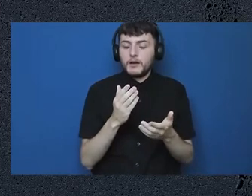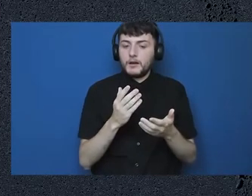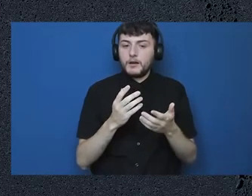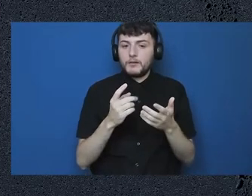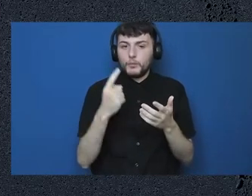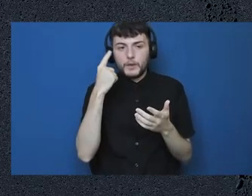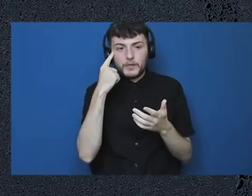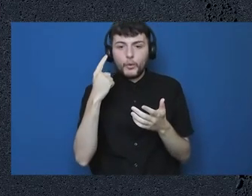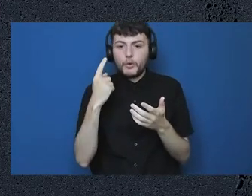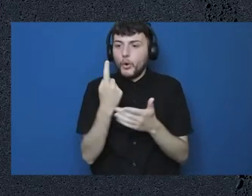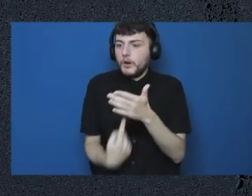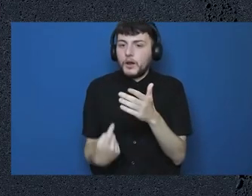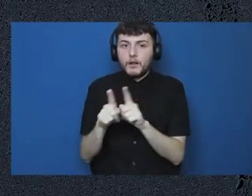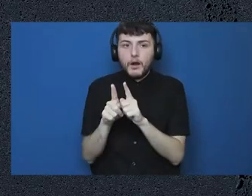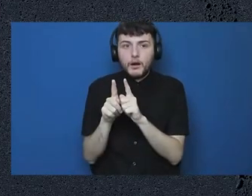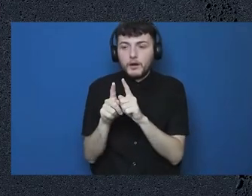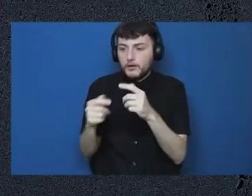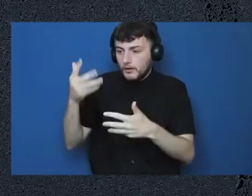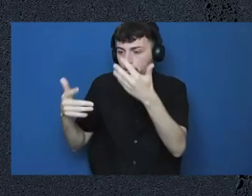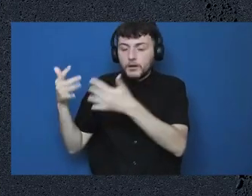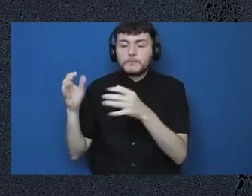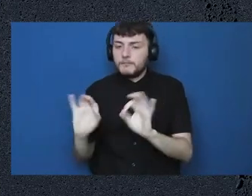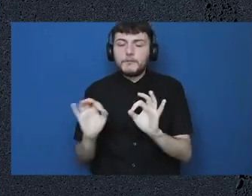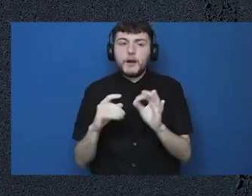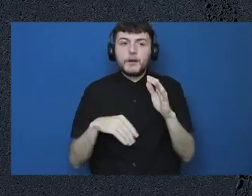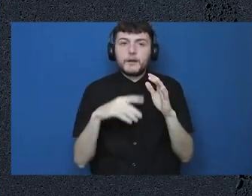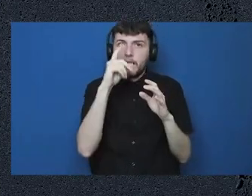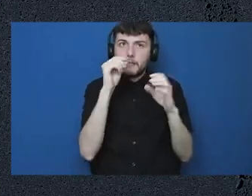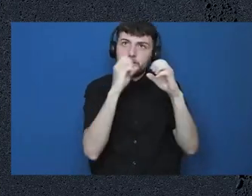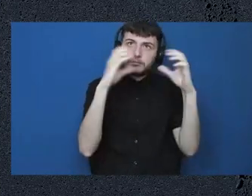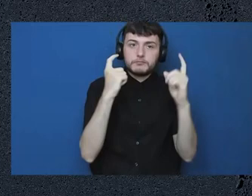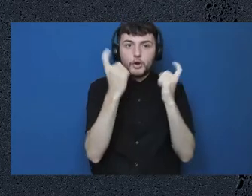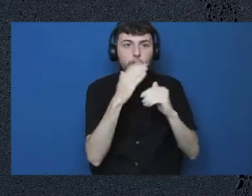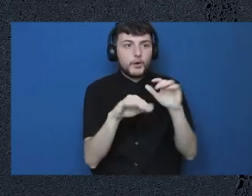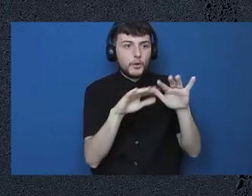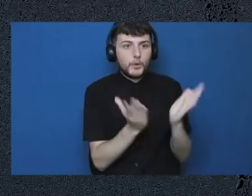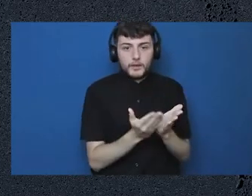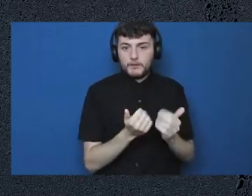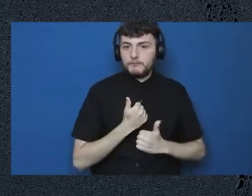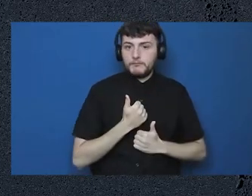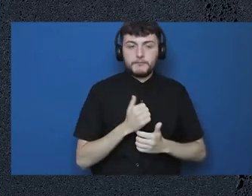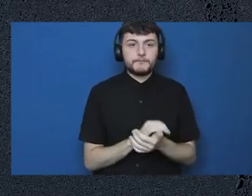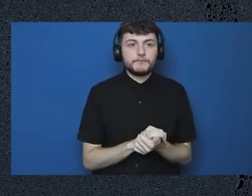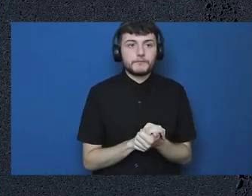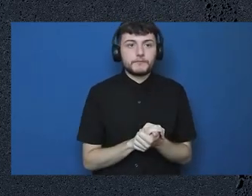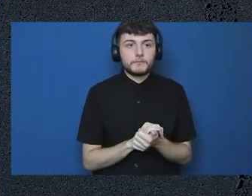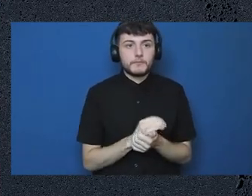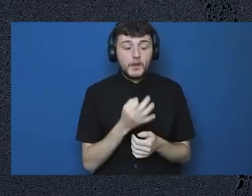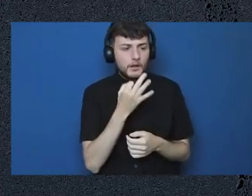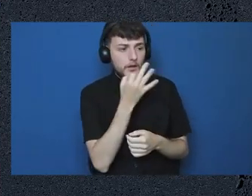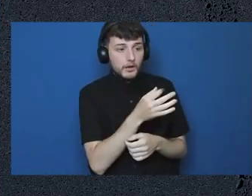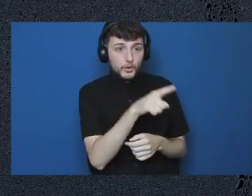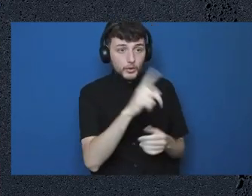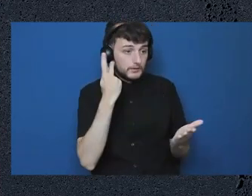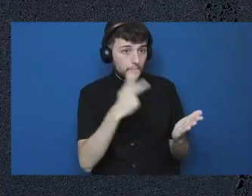things. And as a psychiatrist, you're getting to understand the complexity of the human mind, which is just